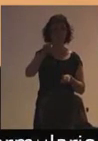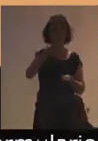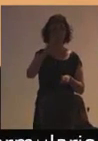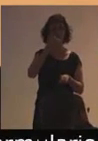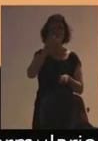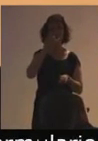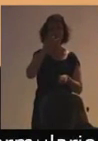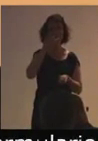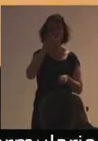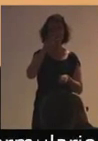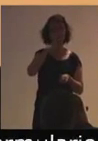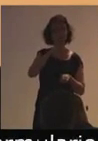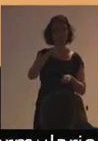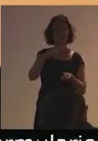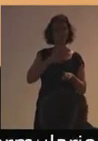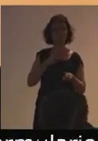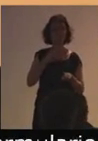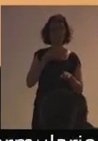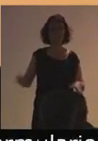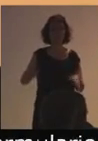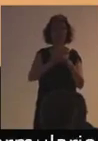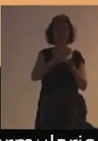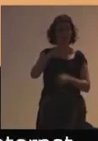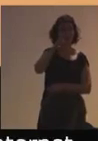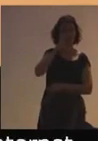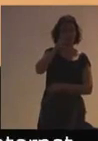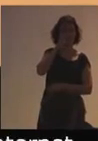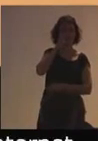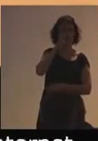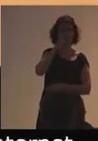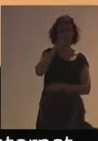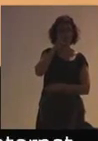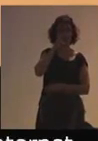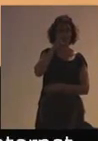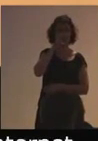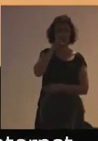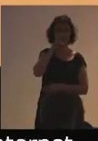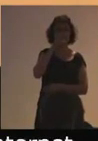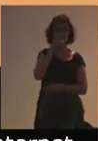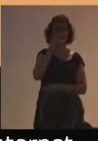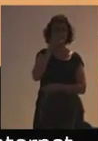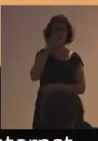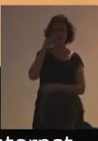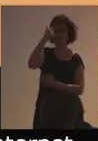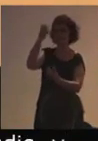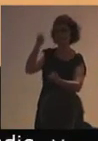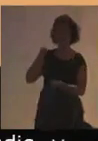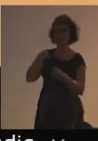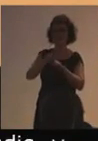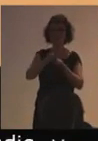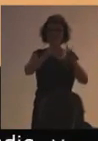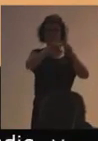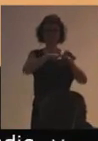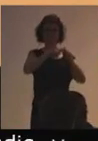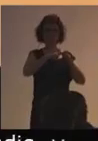Very nice. But if you have this test by W3C, even by the expert, they will say it's not accessible. And do you know why it's